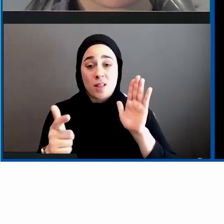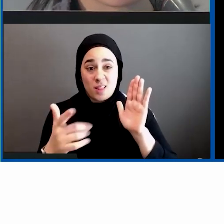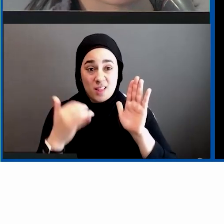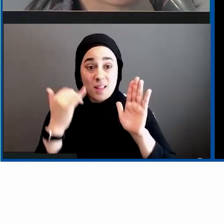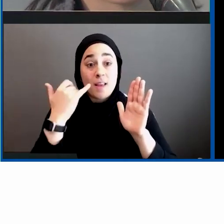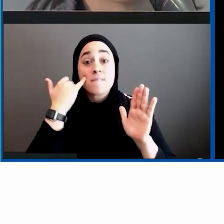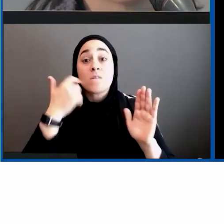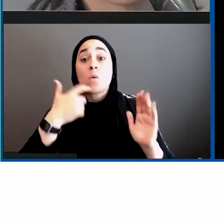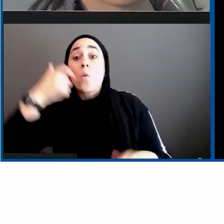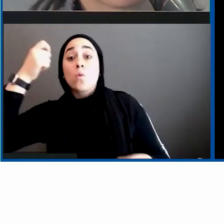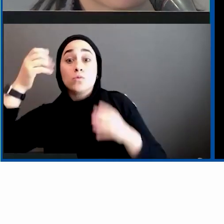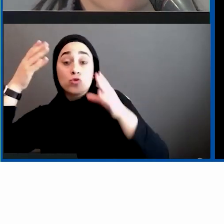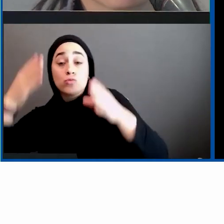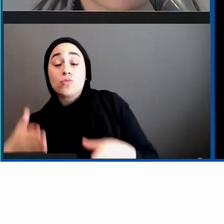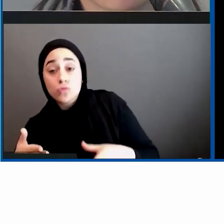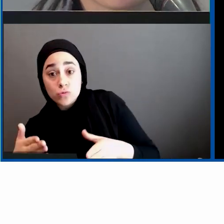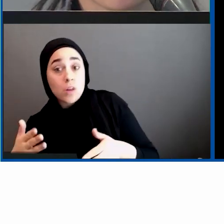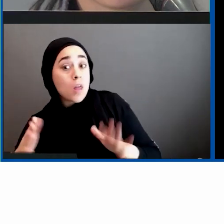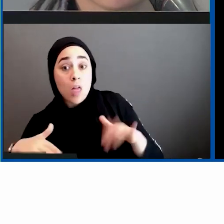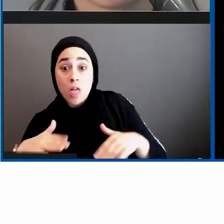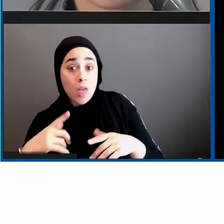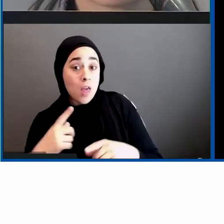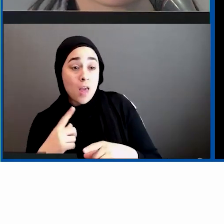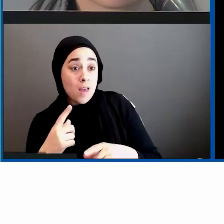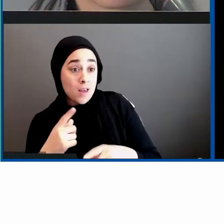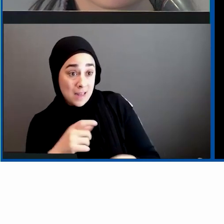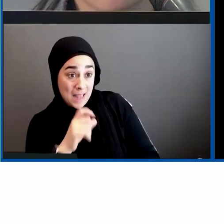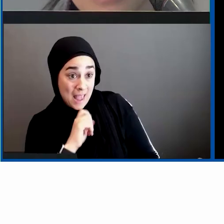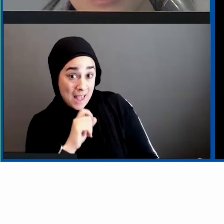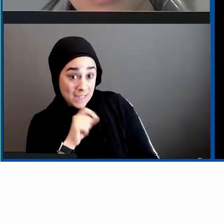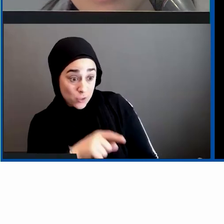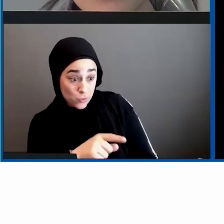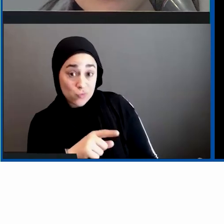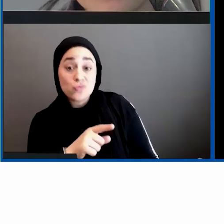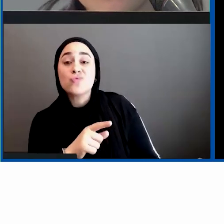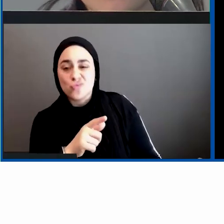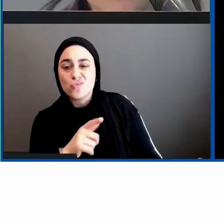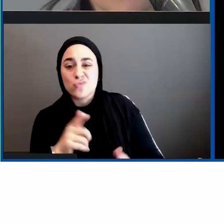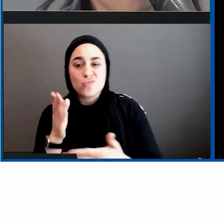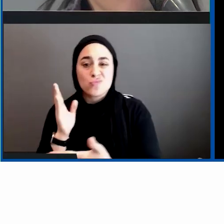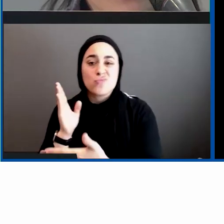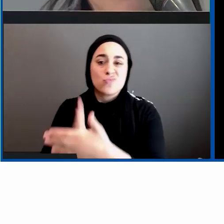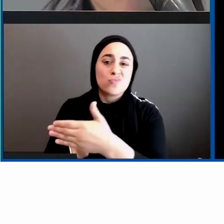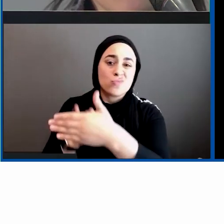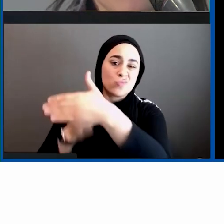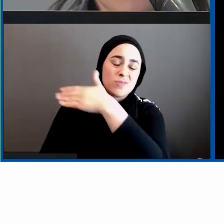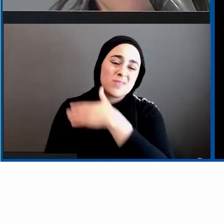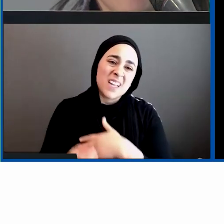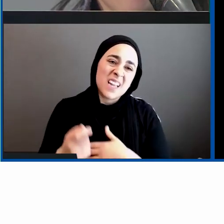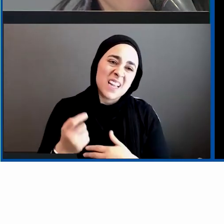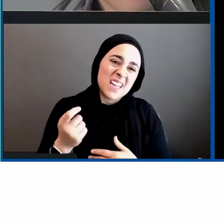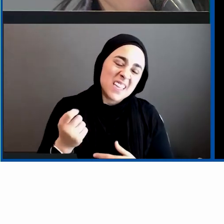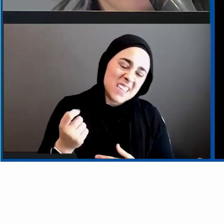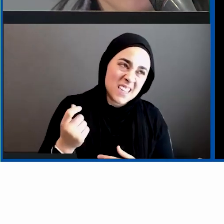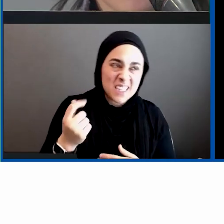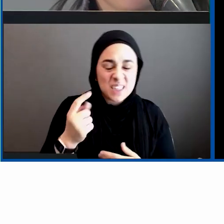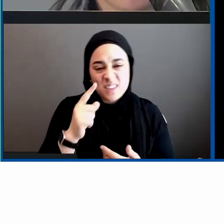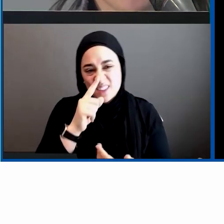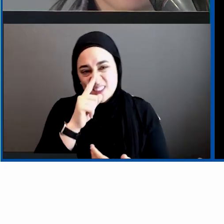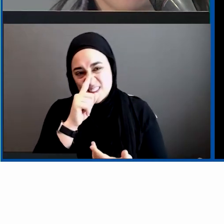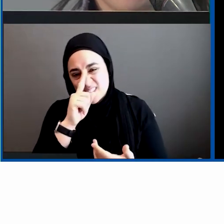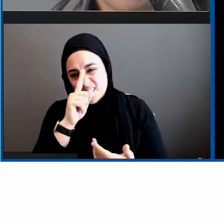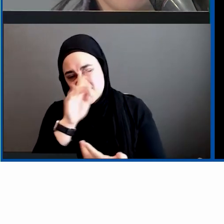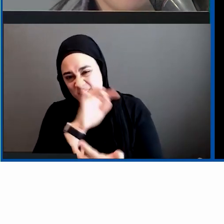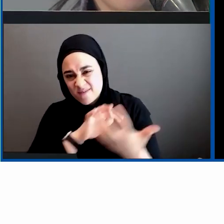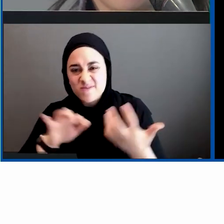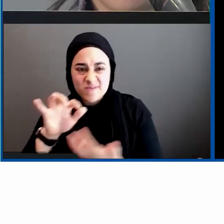older person if they don't properly ascertain the age of the other person. It's a bit convoluted. So I have a